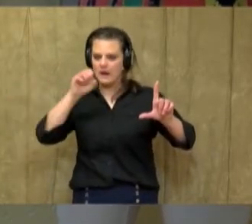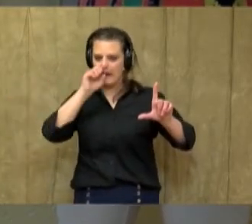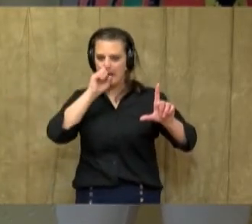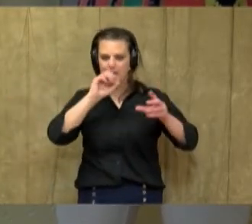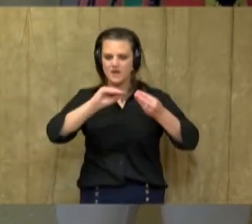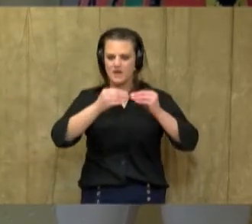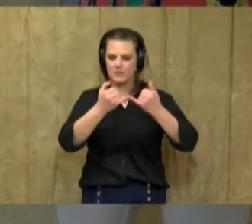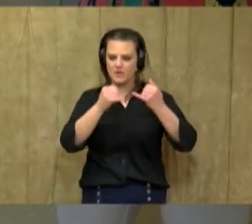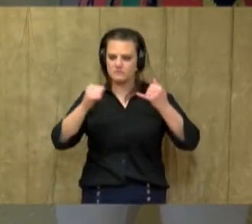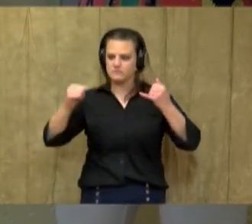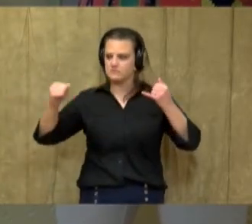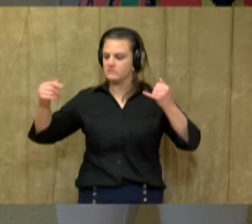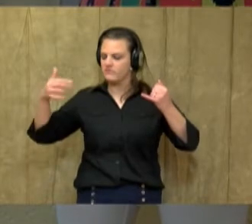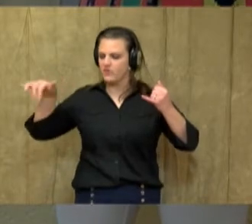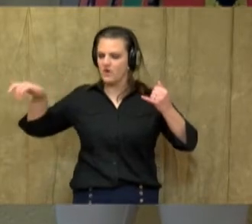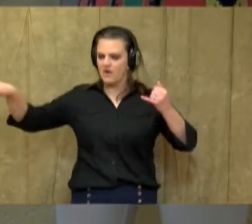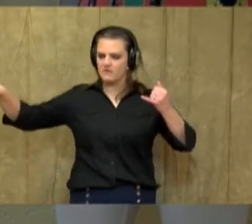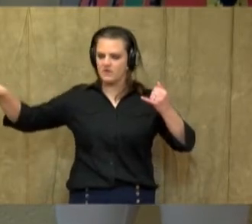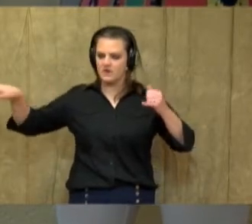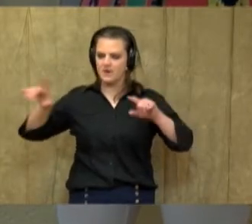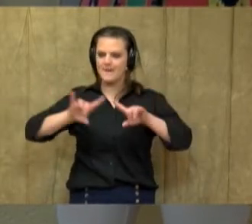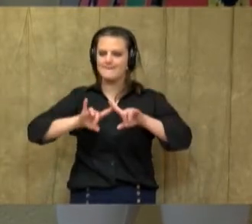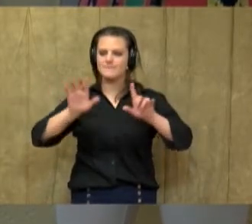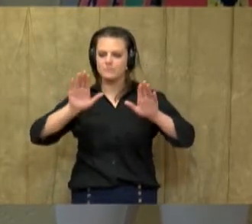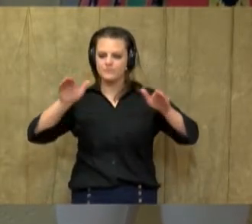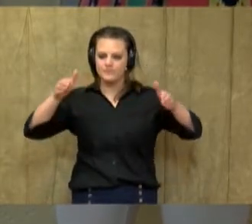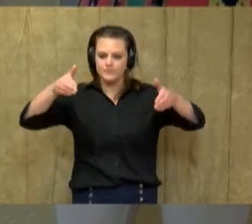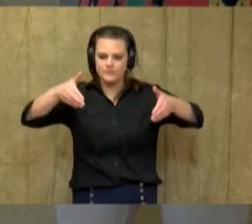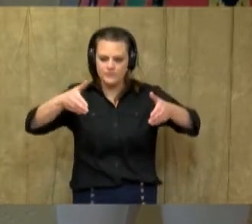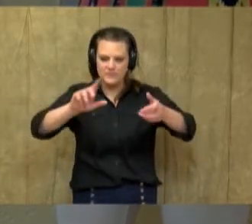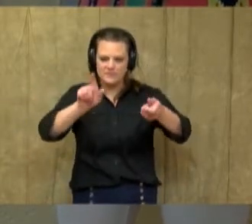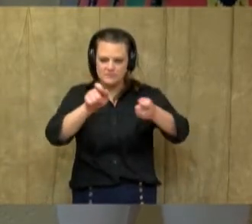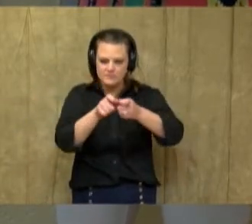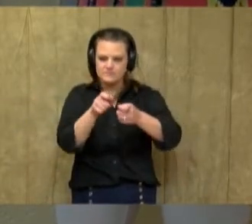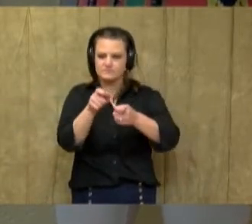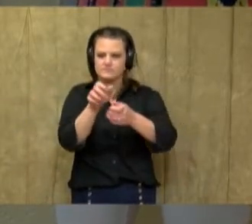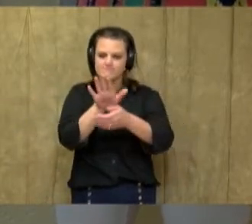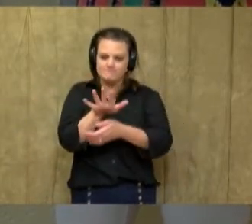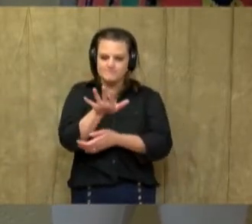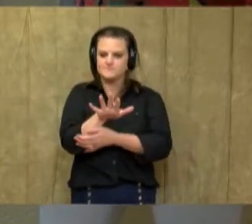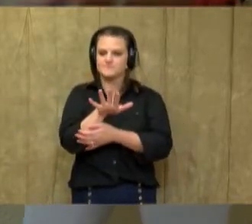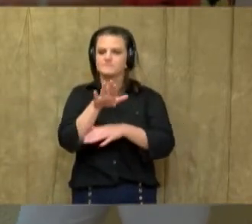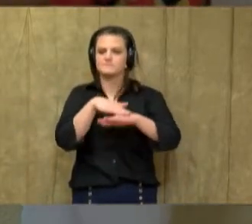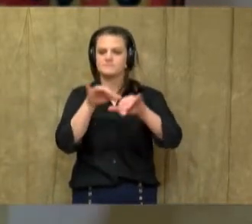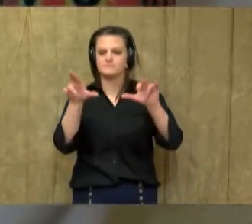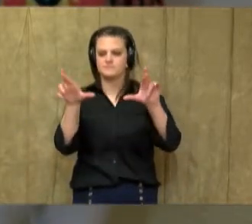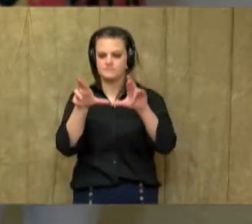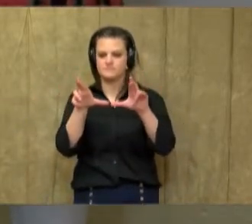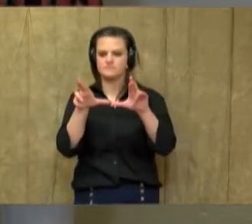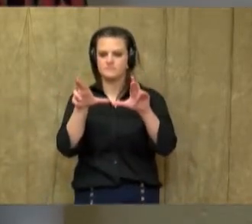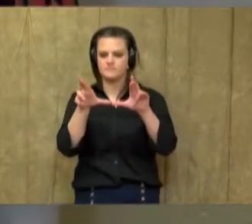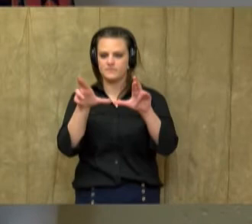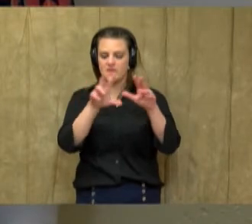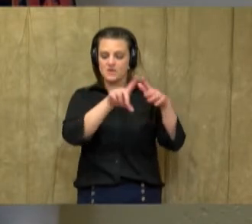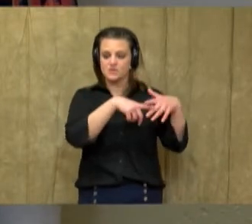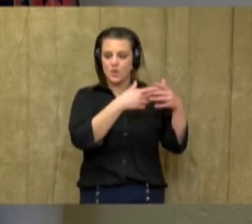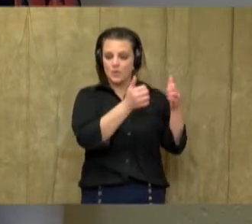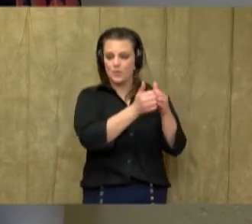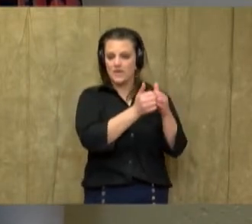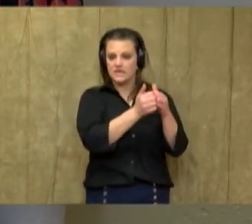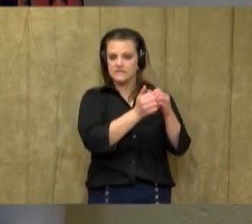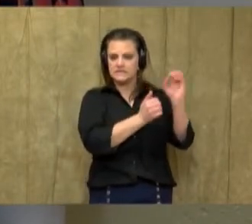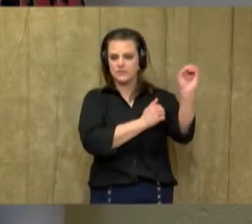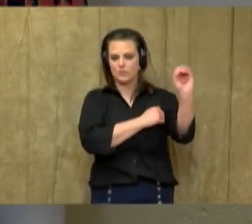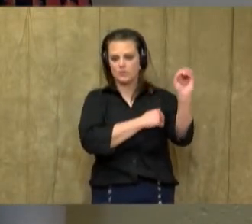go on forever. So we're just going to look at a specific spot on the number line. I'm going to start my number line